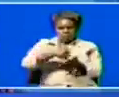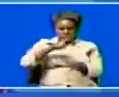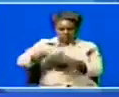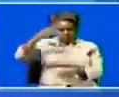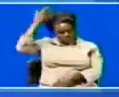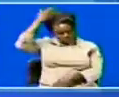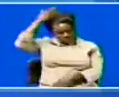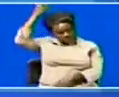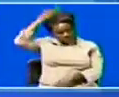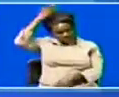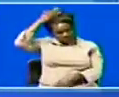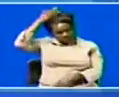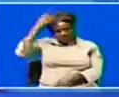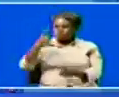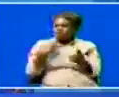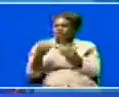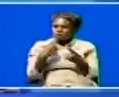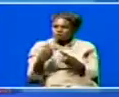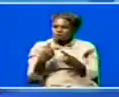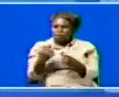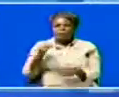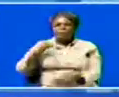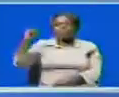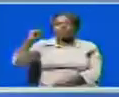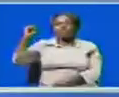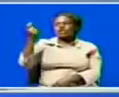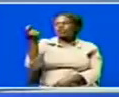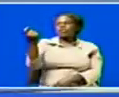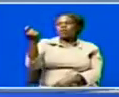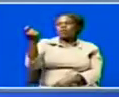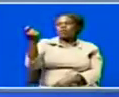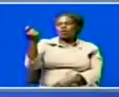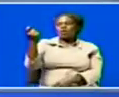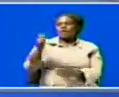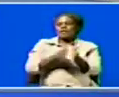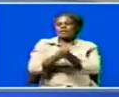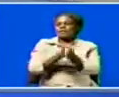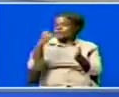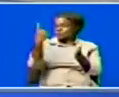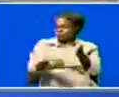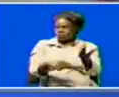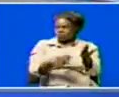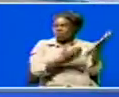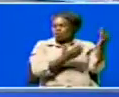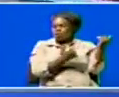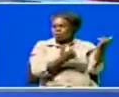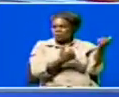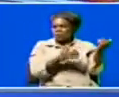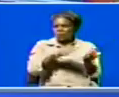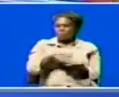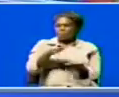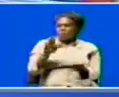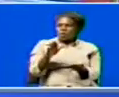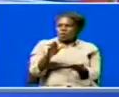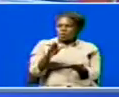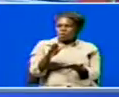thing that the taxi person and you talk about is like some politics or something. Mm-hmm. What is also interesting for me, and I hope that there's going to be much more of this,